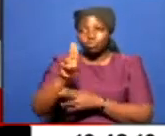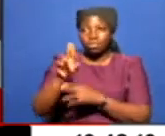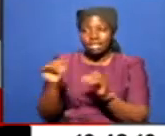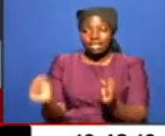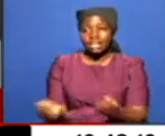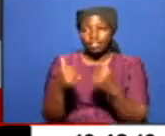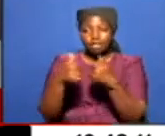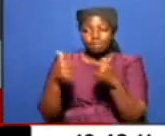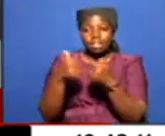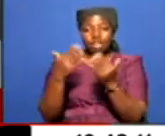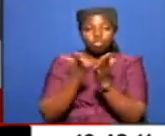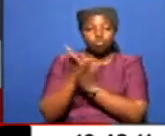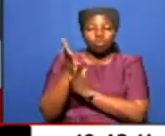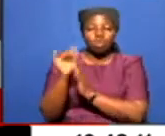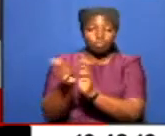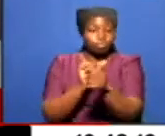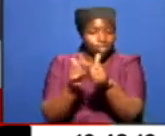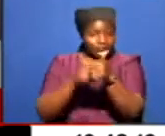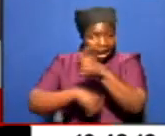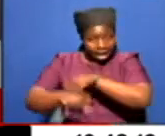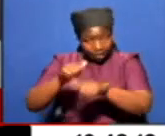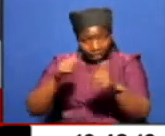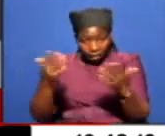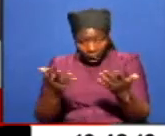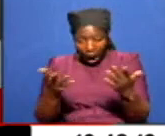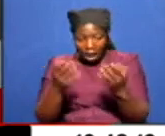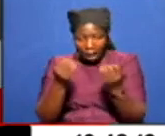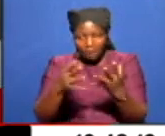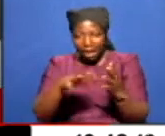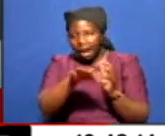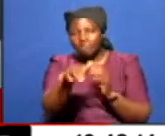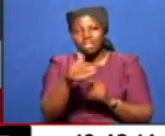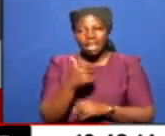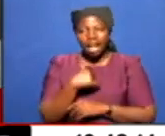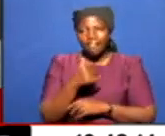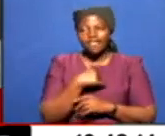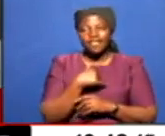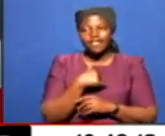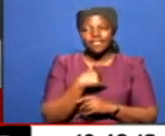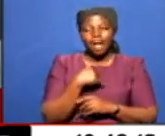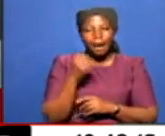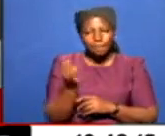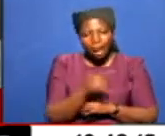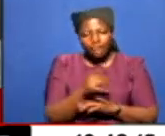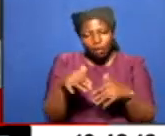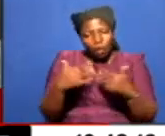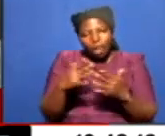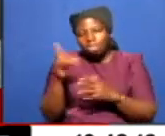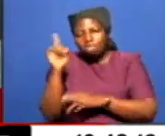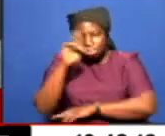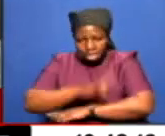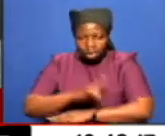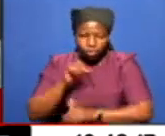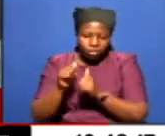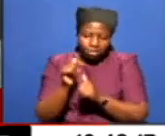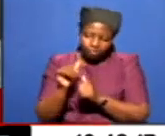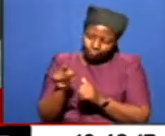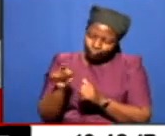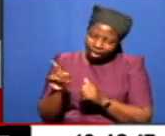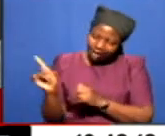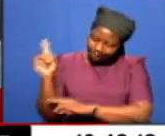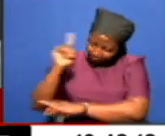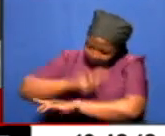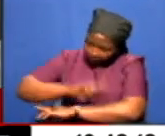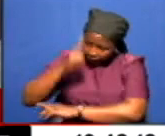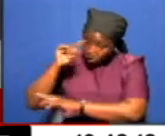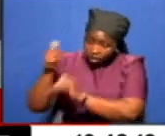sporting activities, where in many counties they have months or days when they have just set it aside for sporting activities.